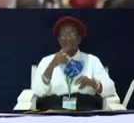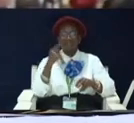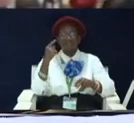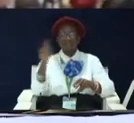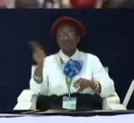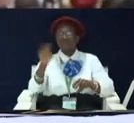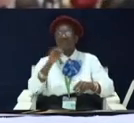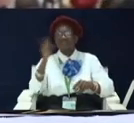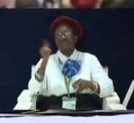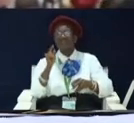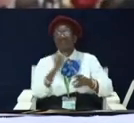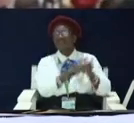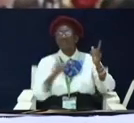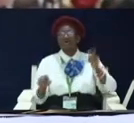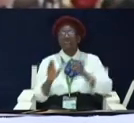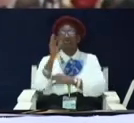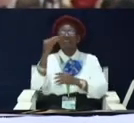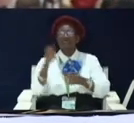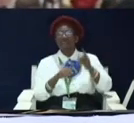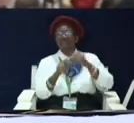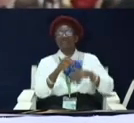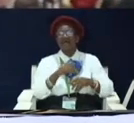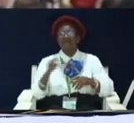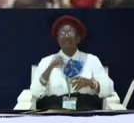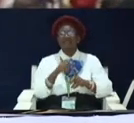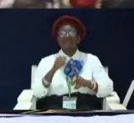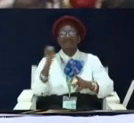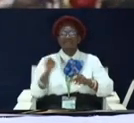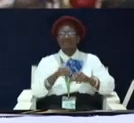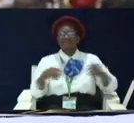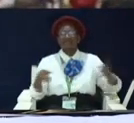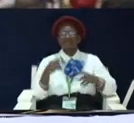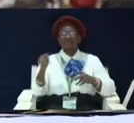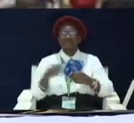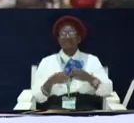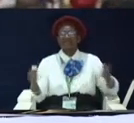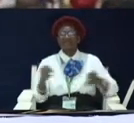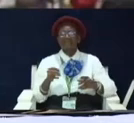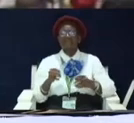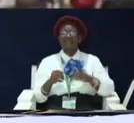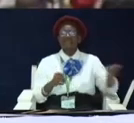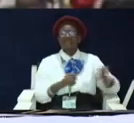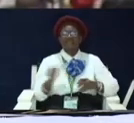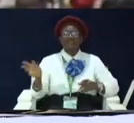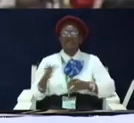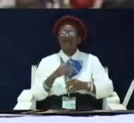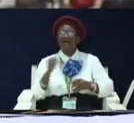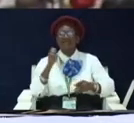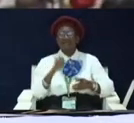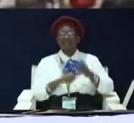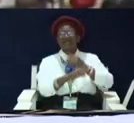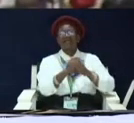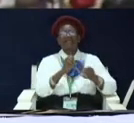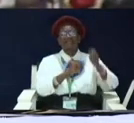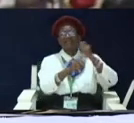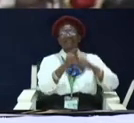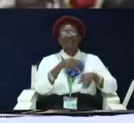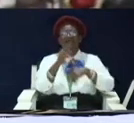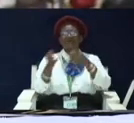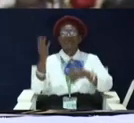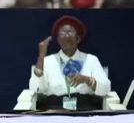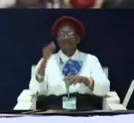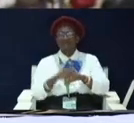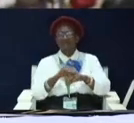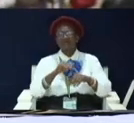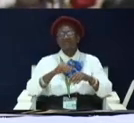of Elijah?" And when he also had smitten the water, they parted hither and thither, and Elisha went over. O